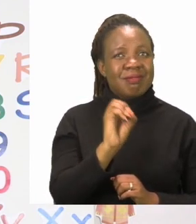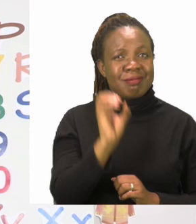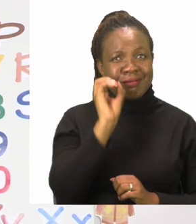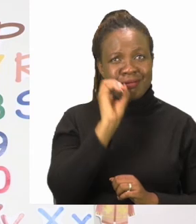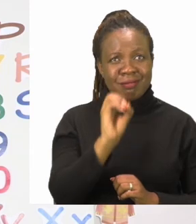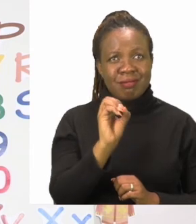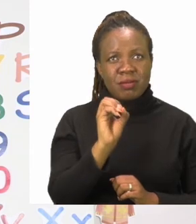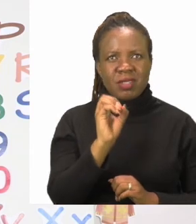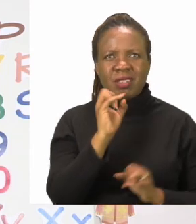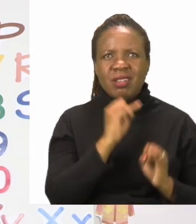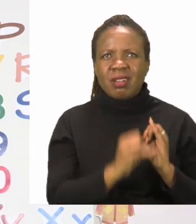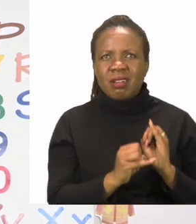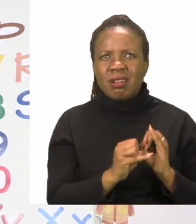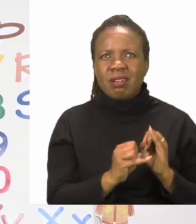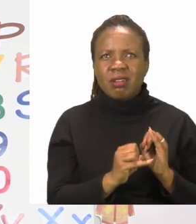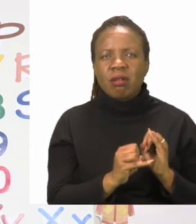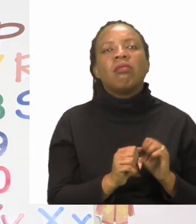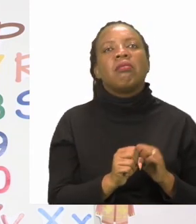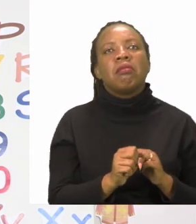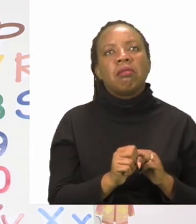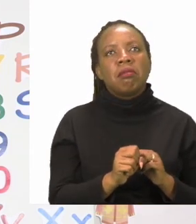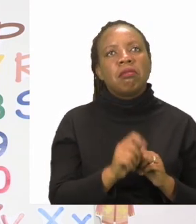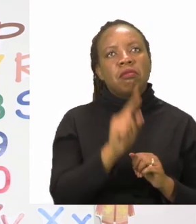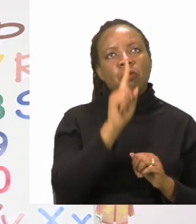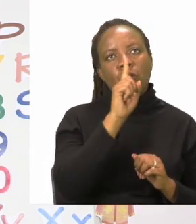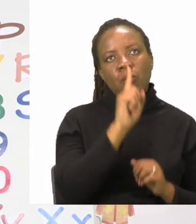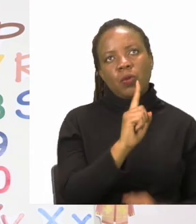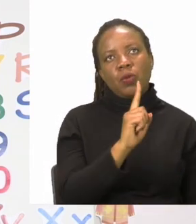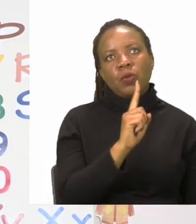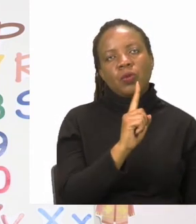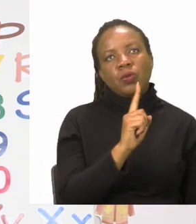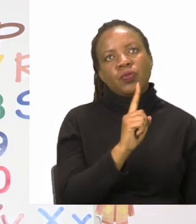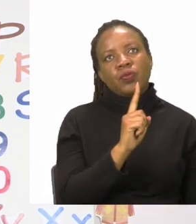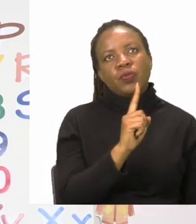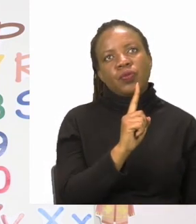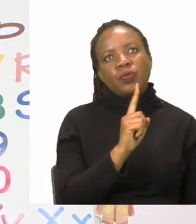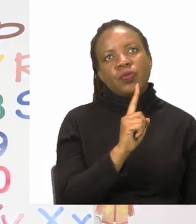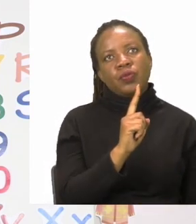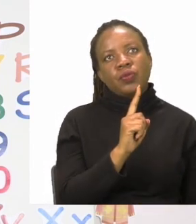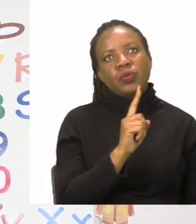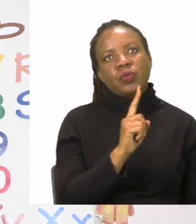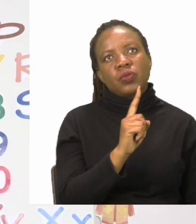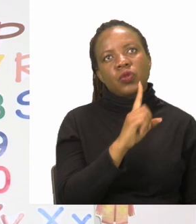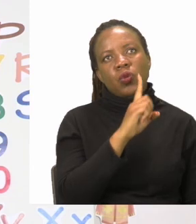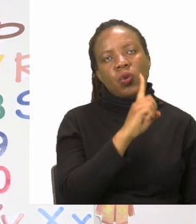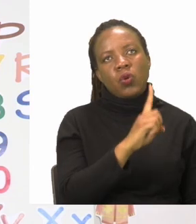last number is going to be 1. And we will say